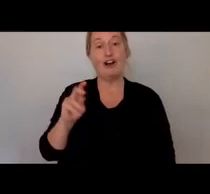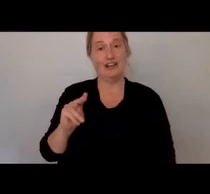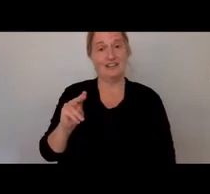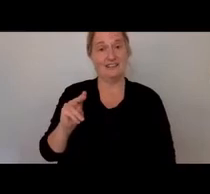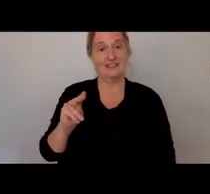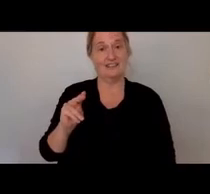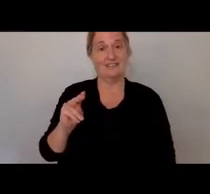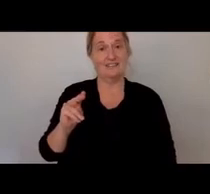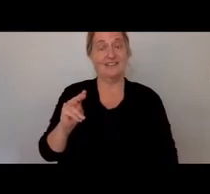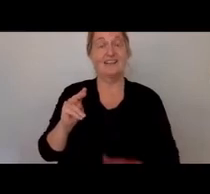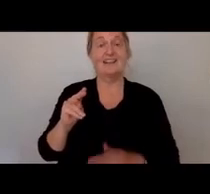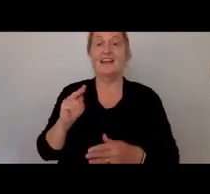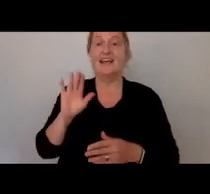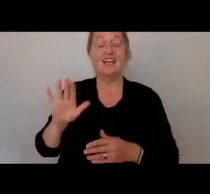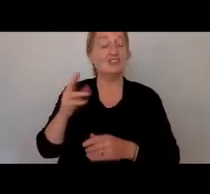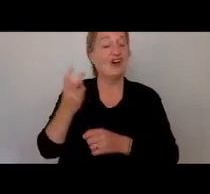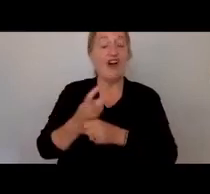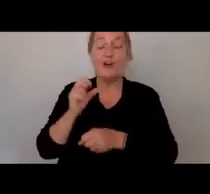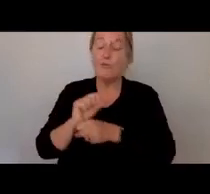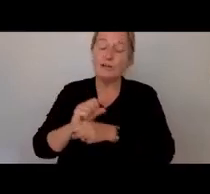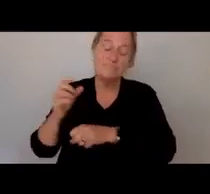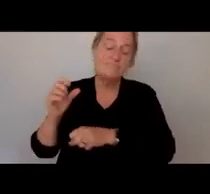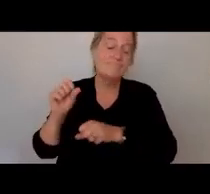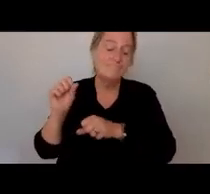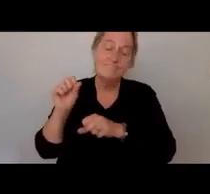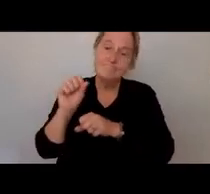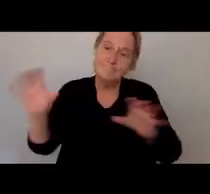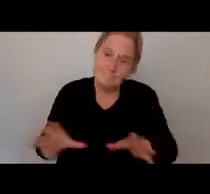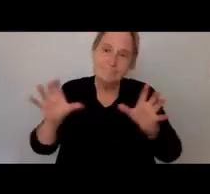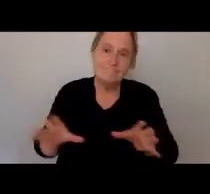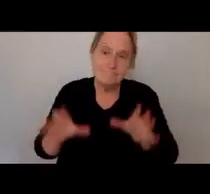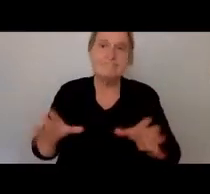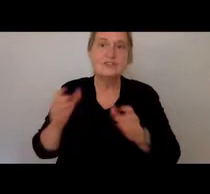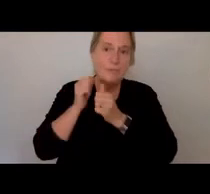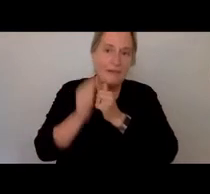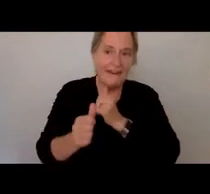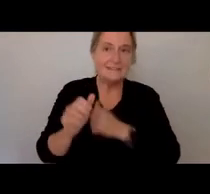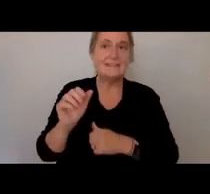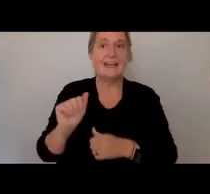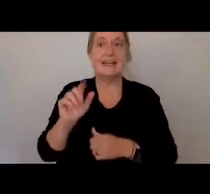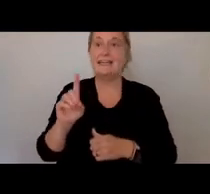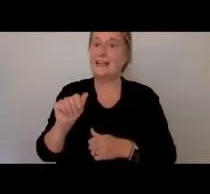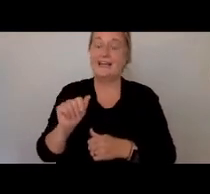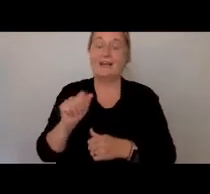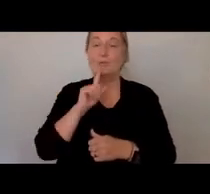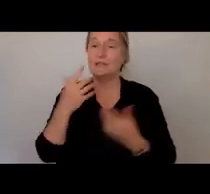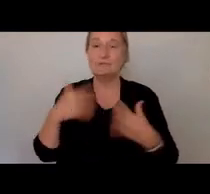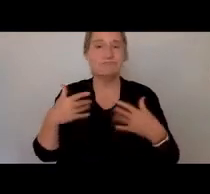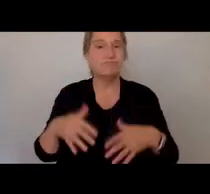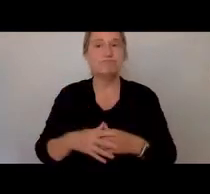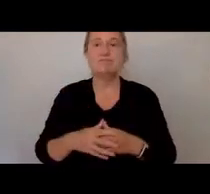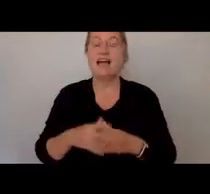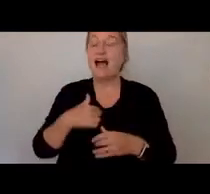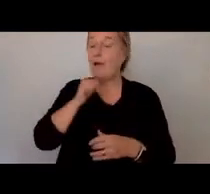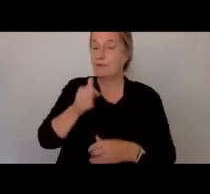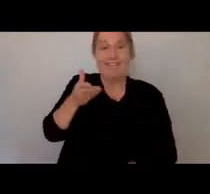without his hard work to get it passed and signed into law. I wasn't there to see it, but in 1990, Tom